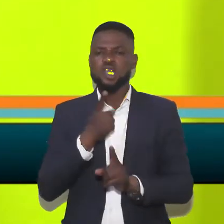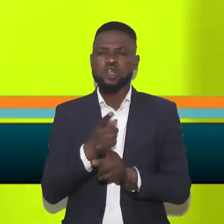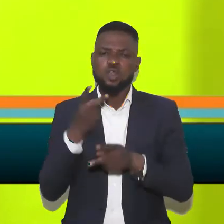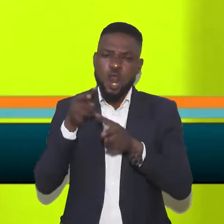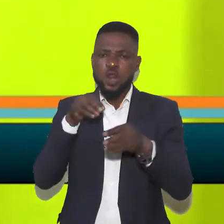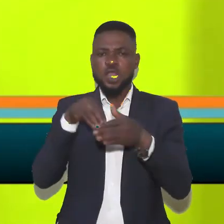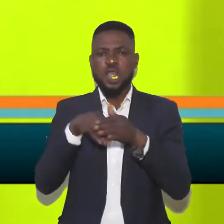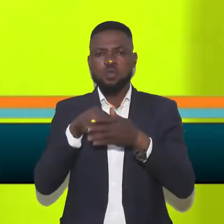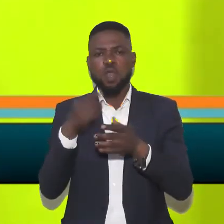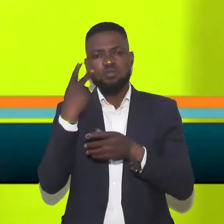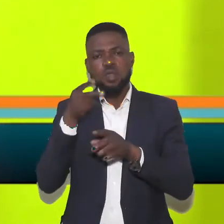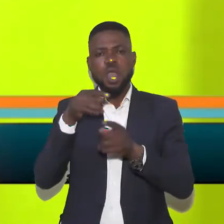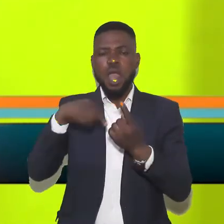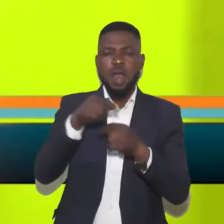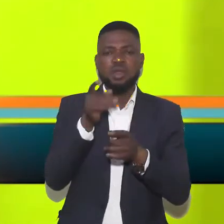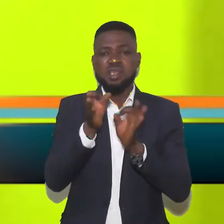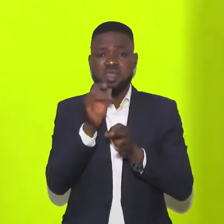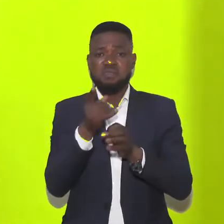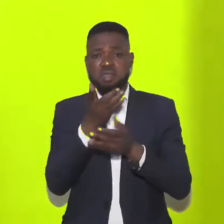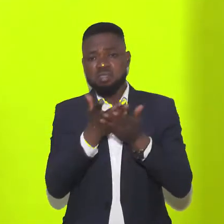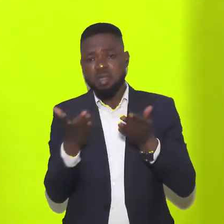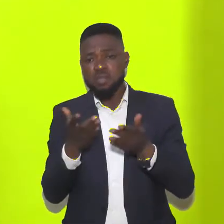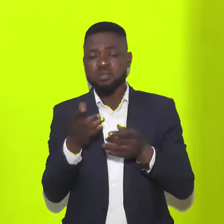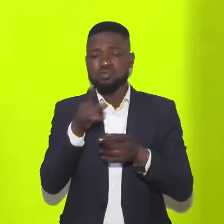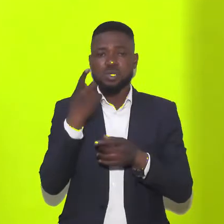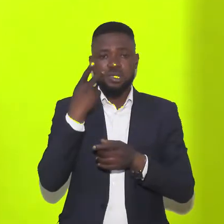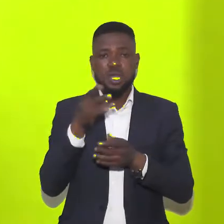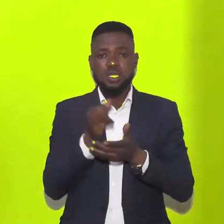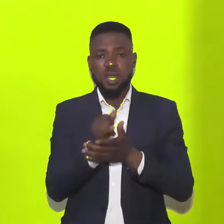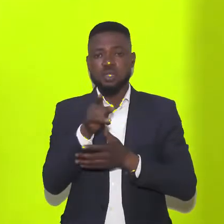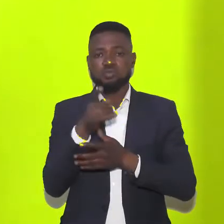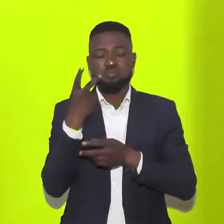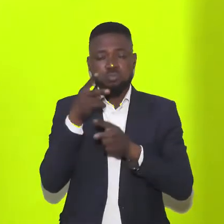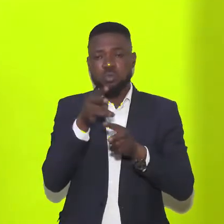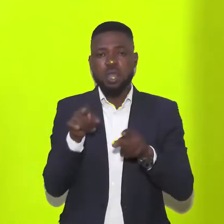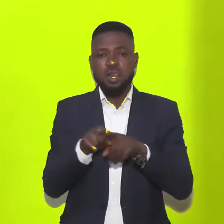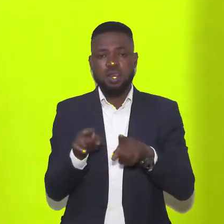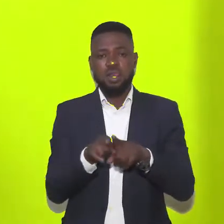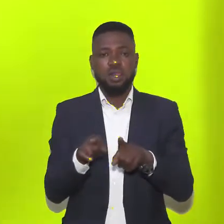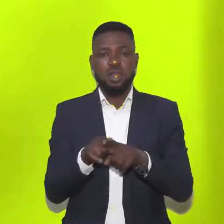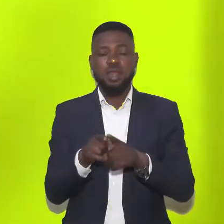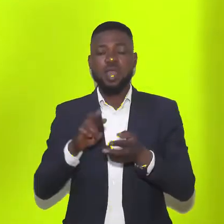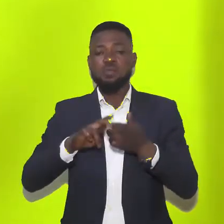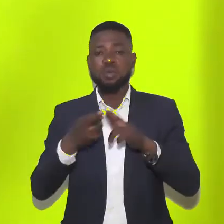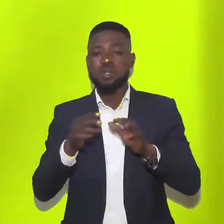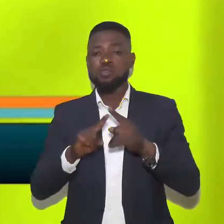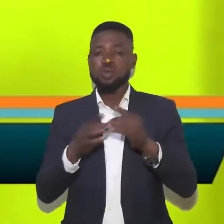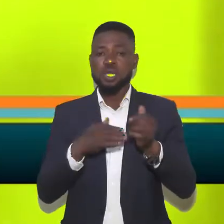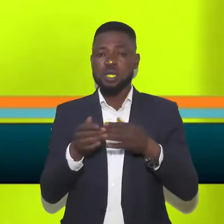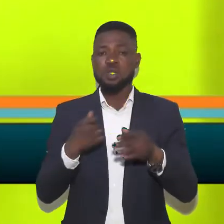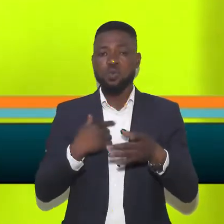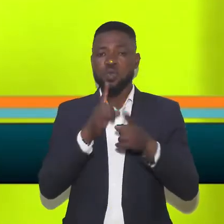cases. Please just look inward, look around you. If there's anything you're seeing that is looking like